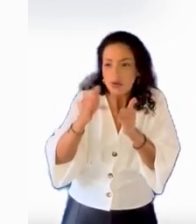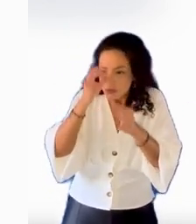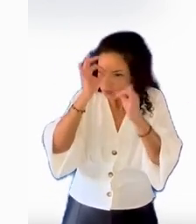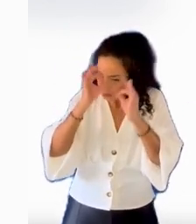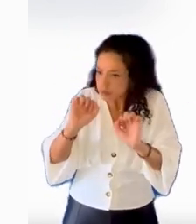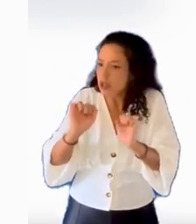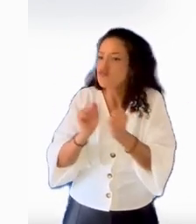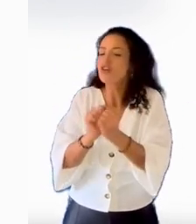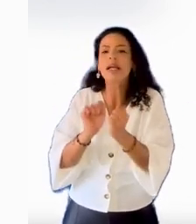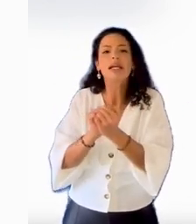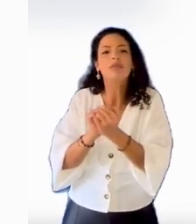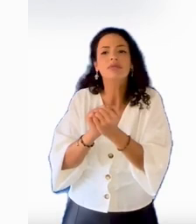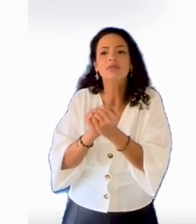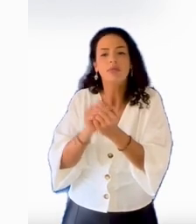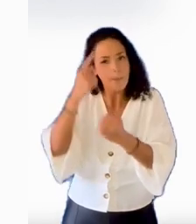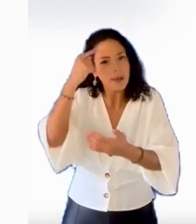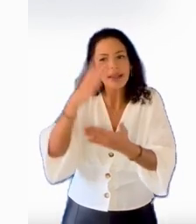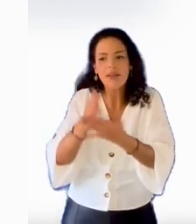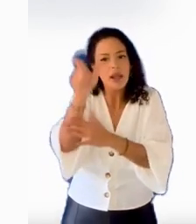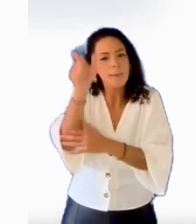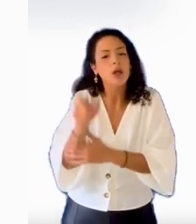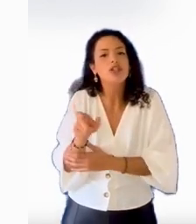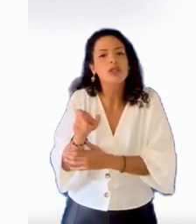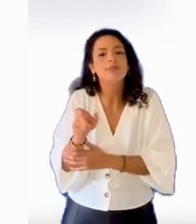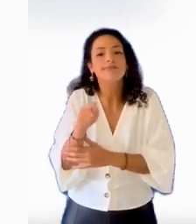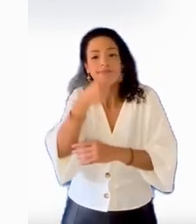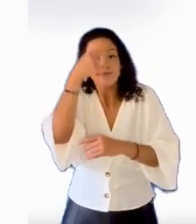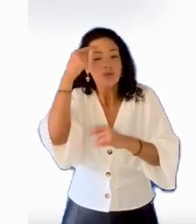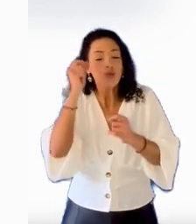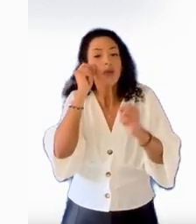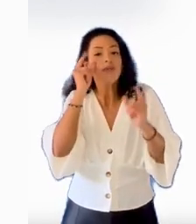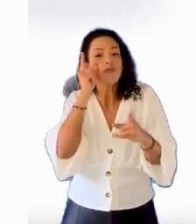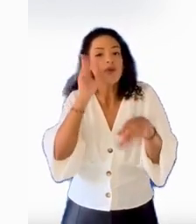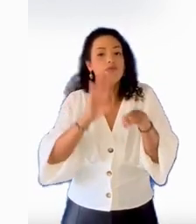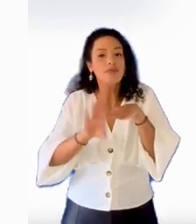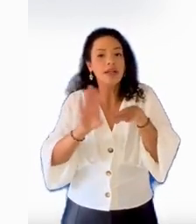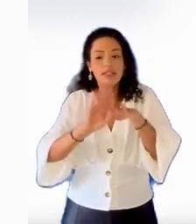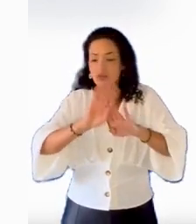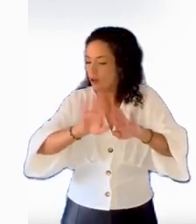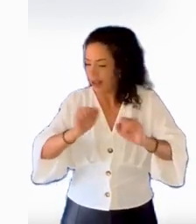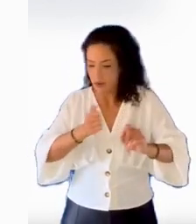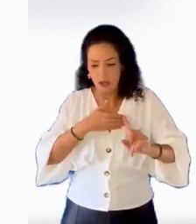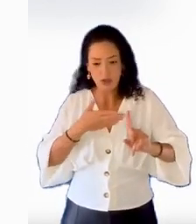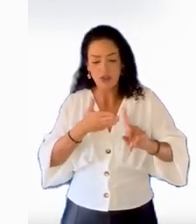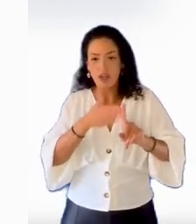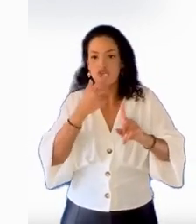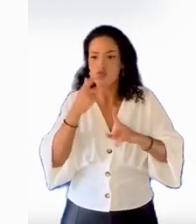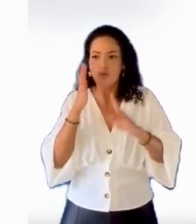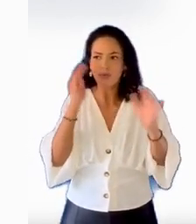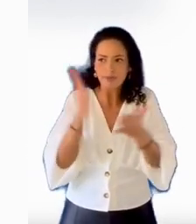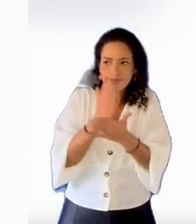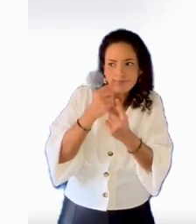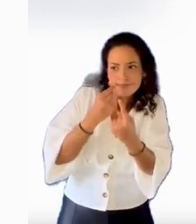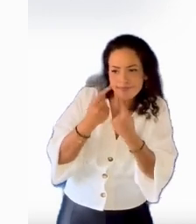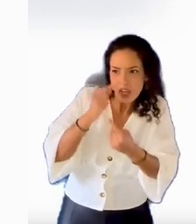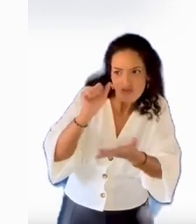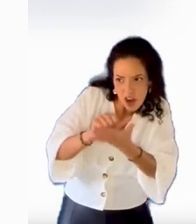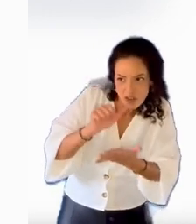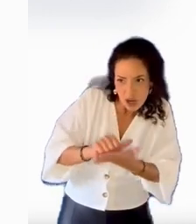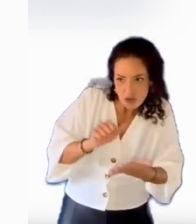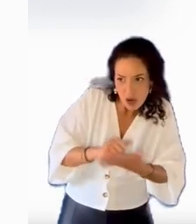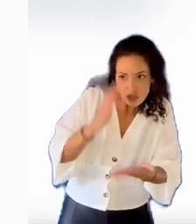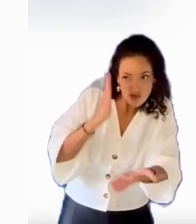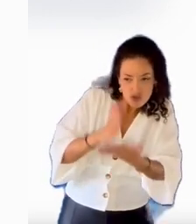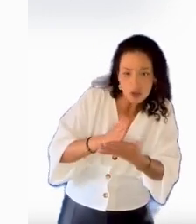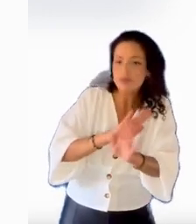validating, and believing. In trauma-informed practice, it's not our intention to verify information. The only truth is that